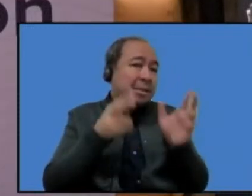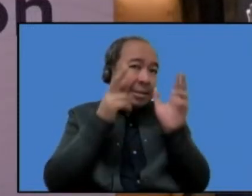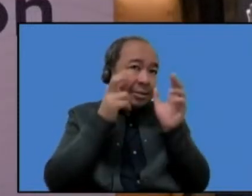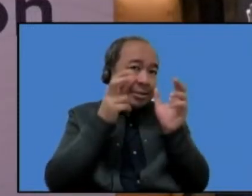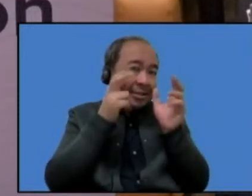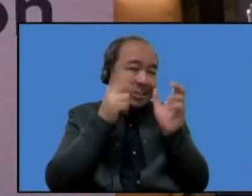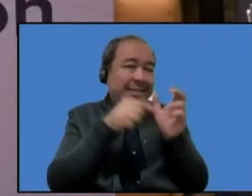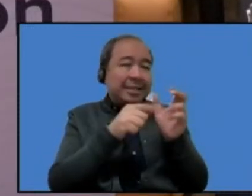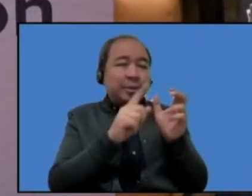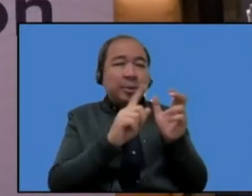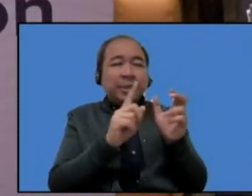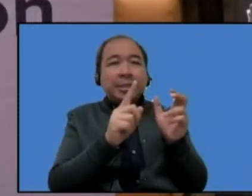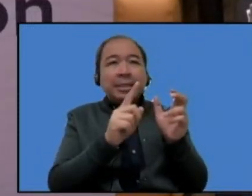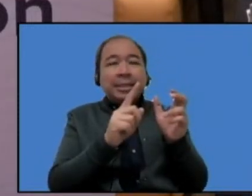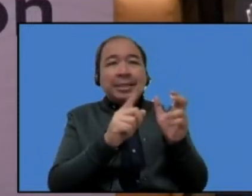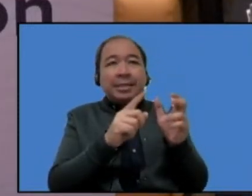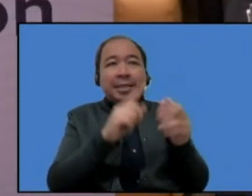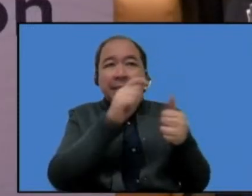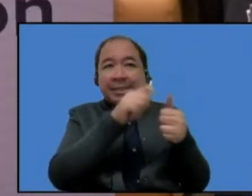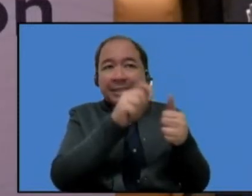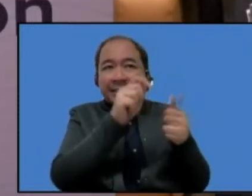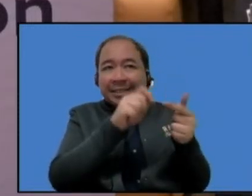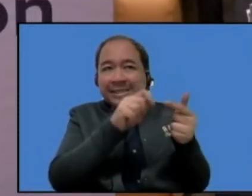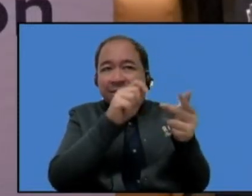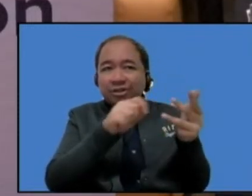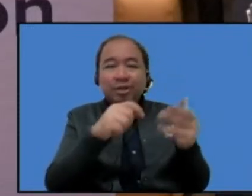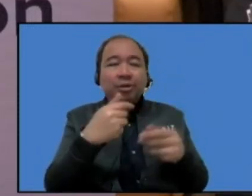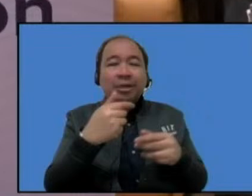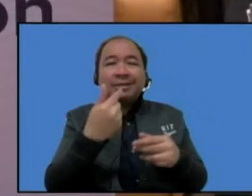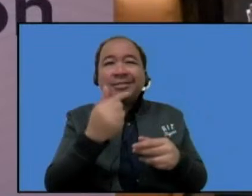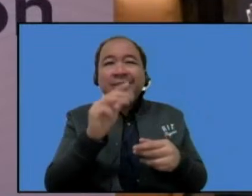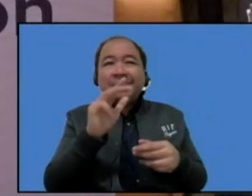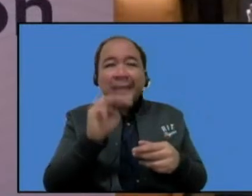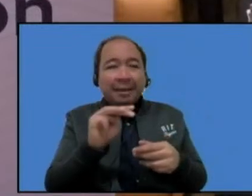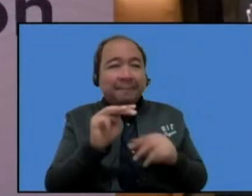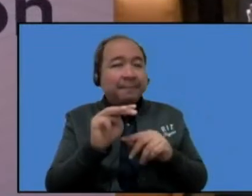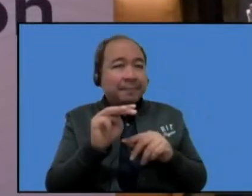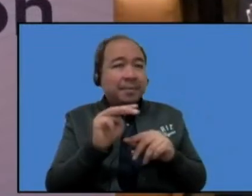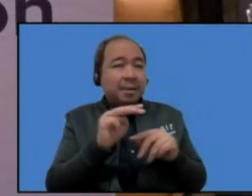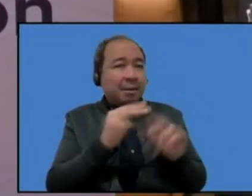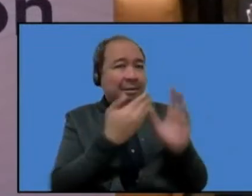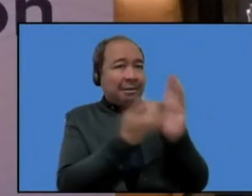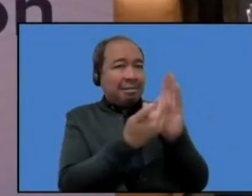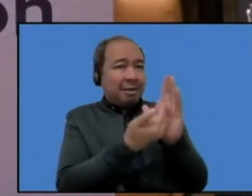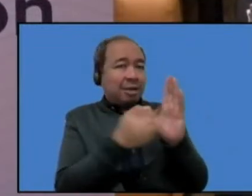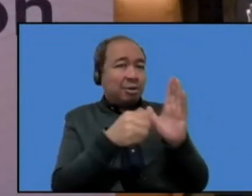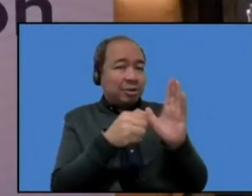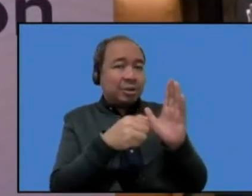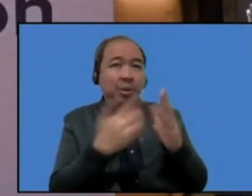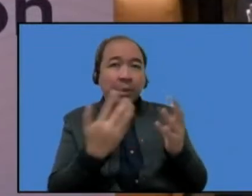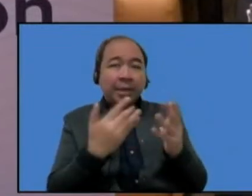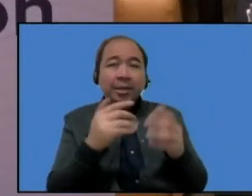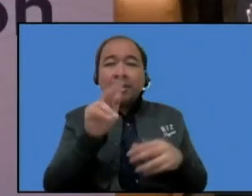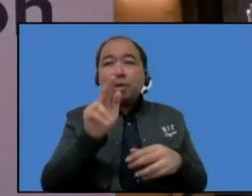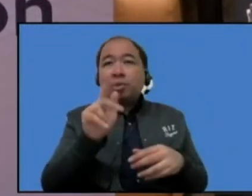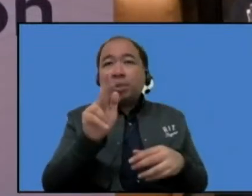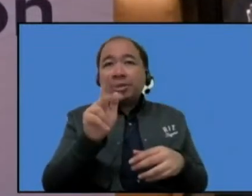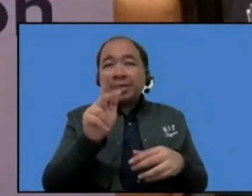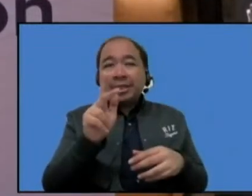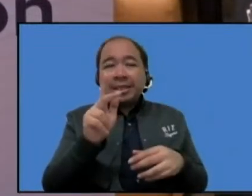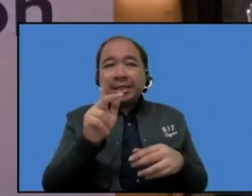suggested indicators, GCM indicators of the migration network, where there are 23 core